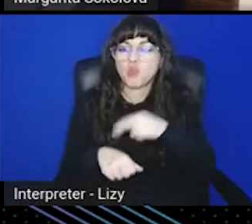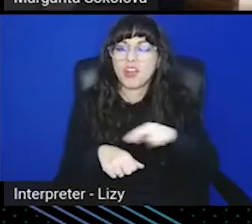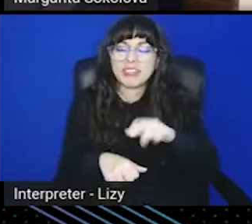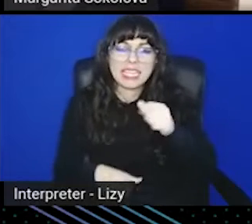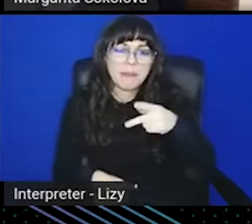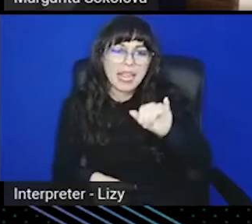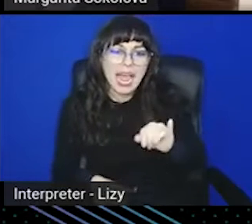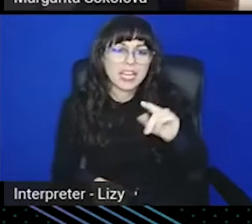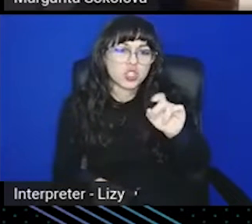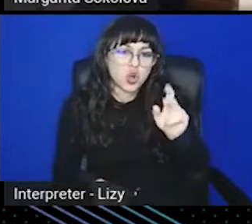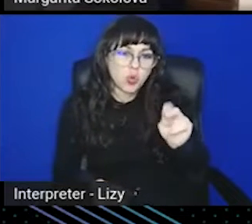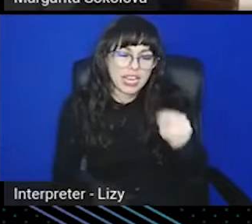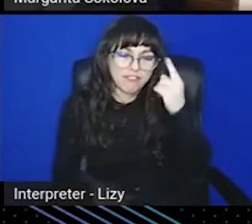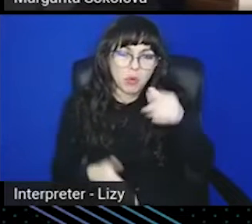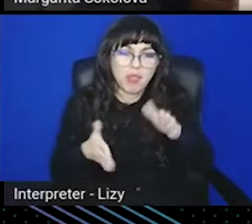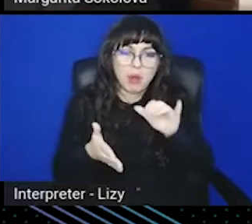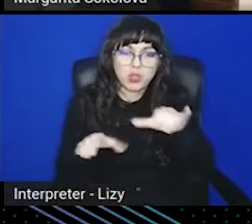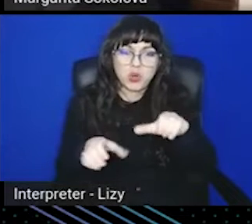that.